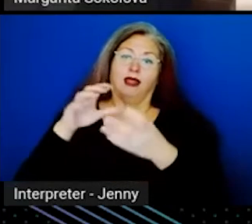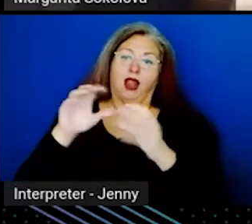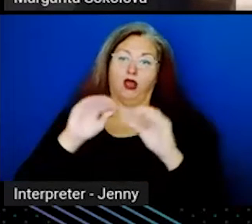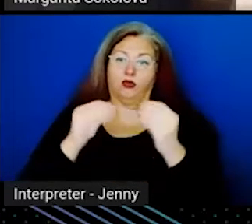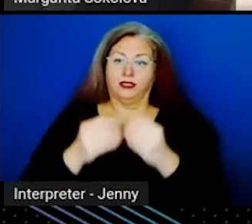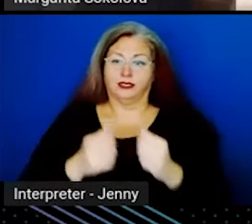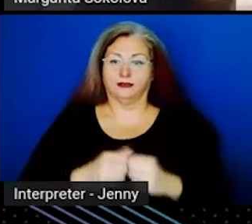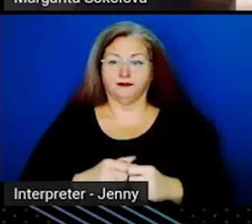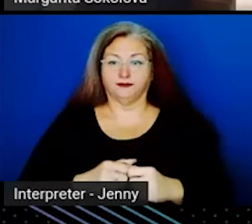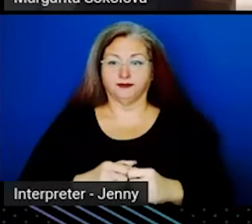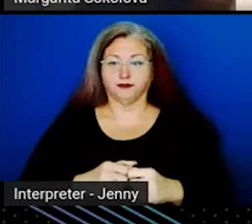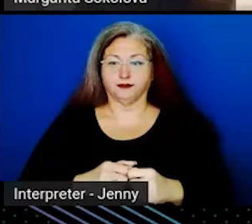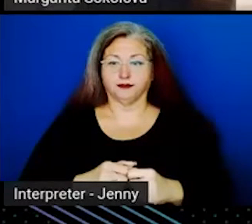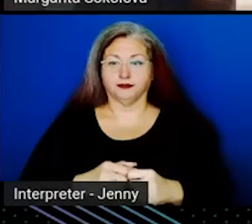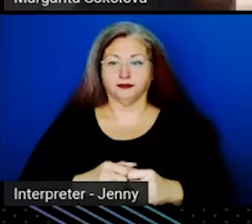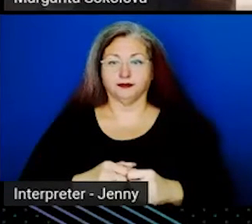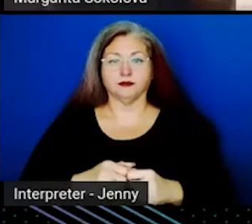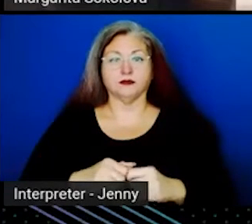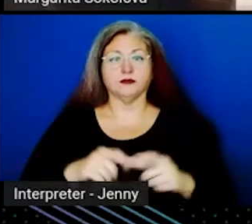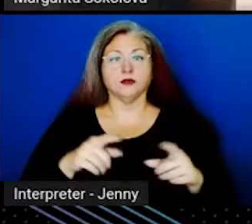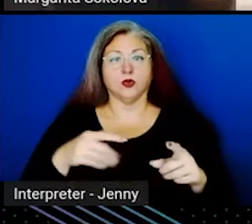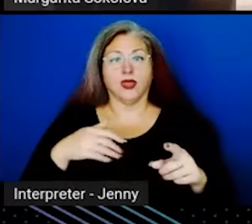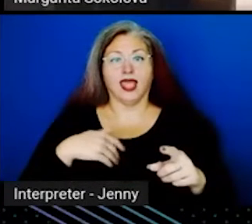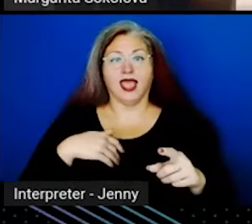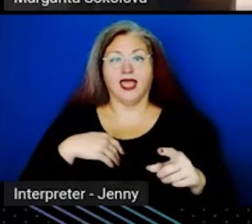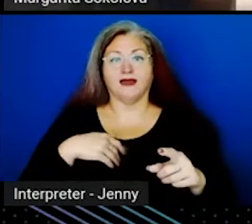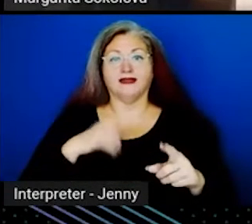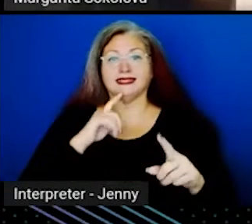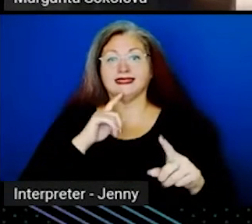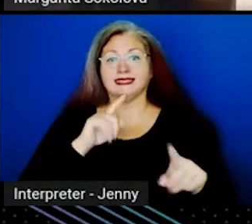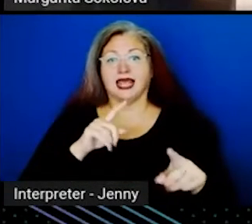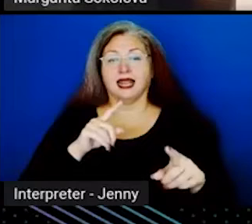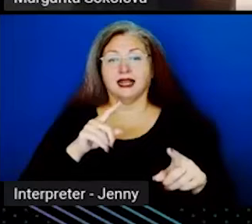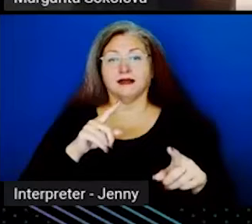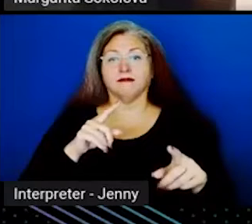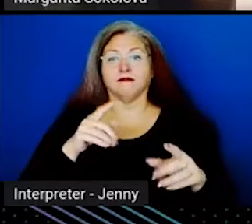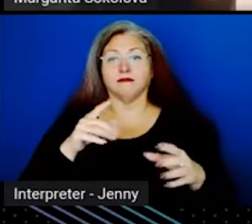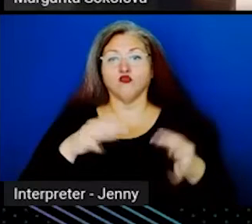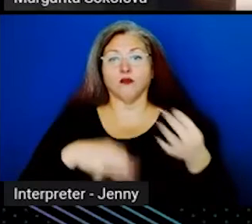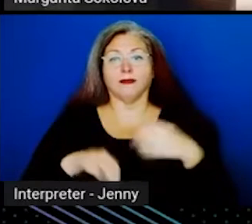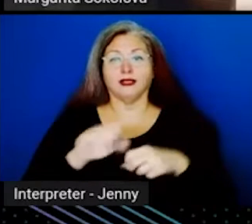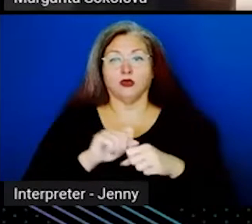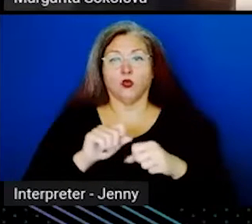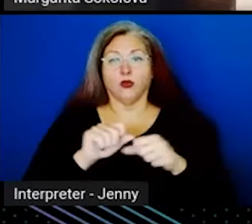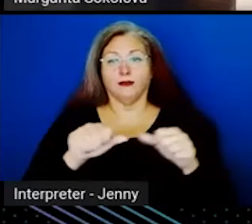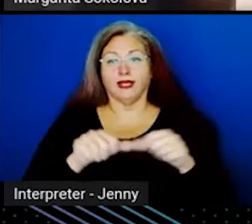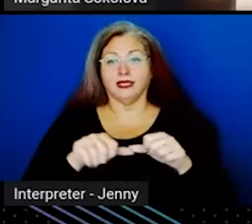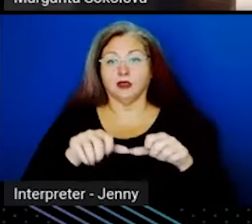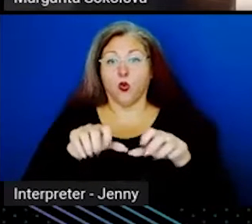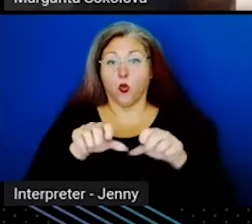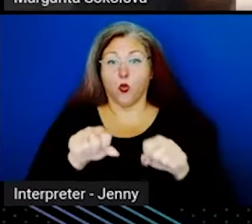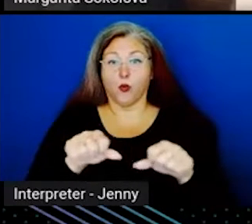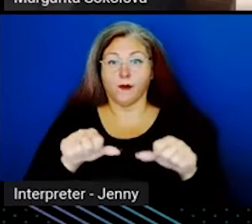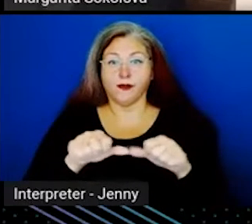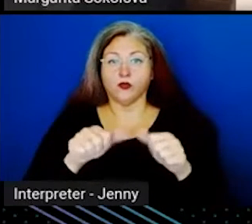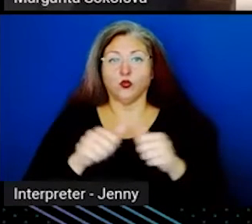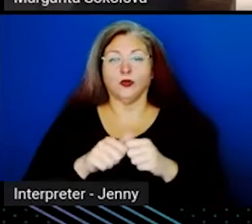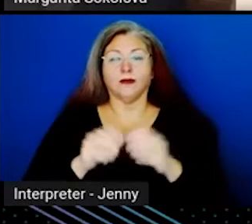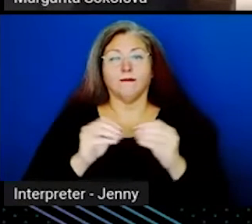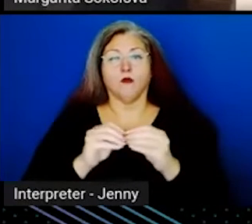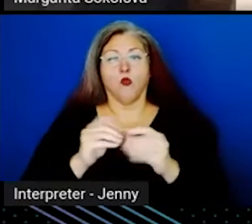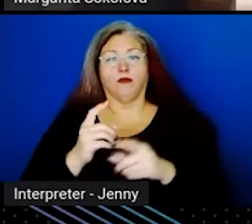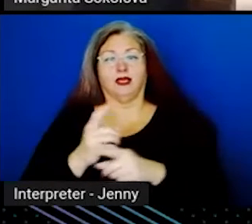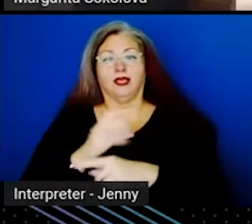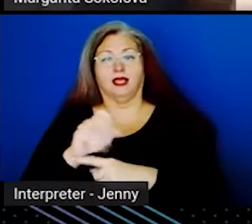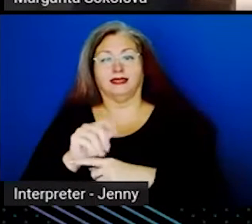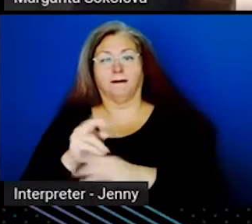Then I have the sed command that replaces that workspace placeholder with the custom workspace name for